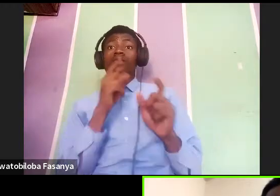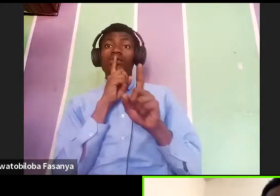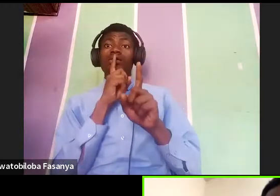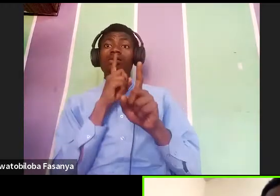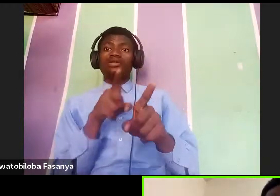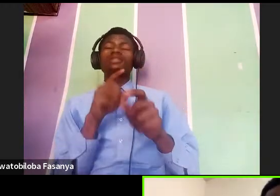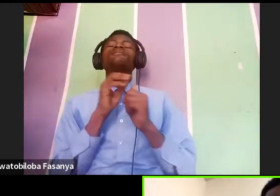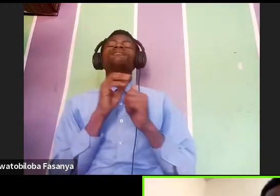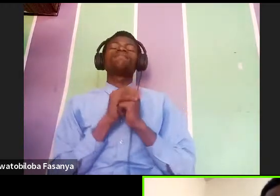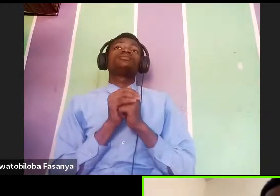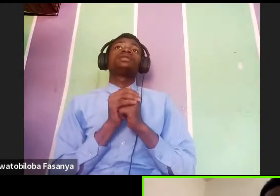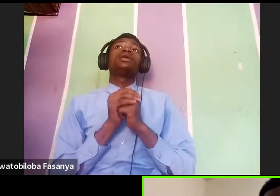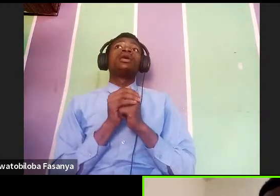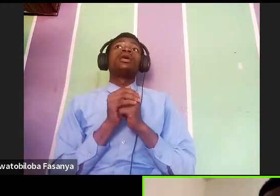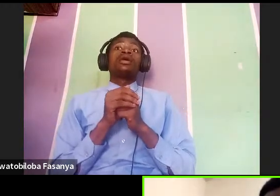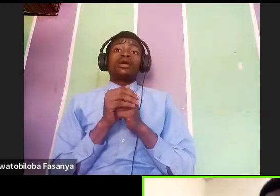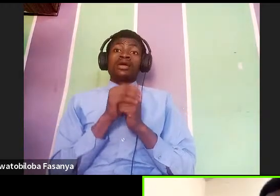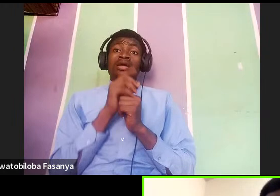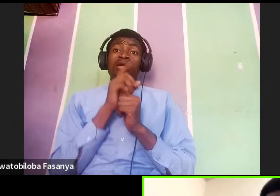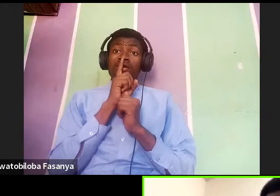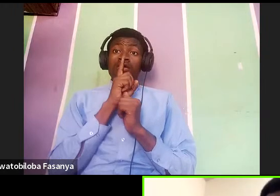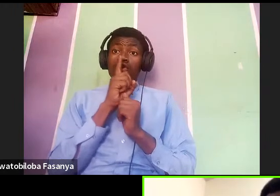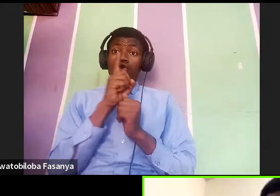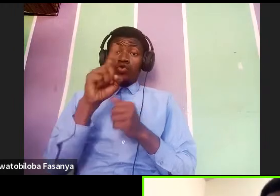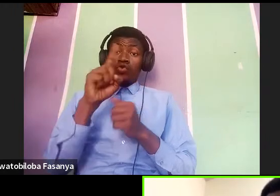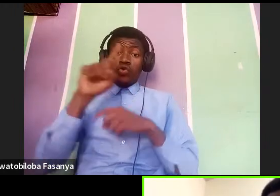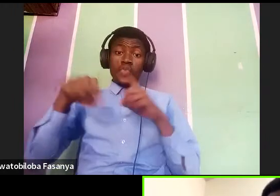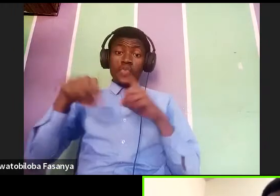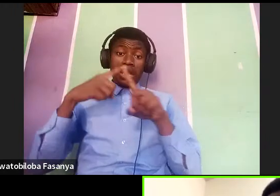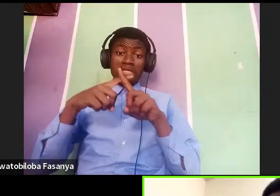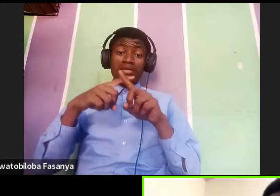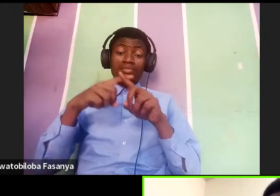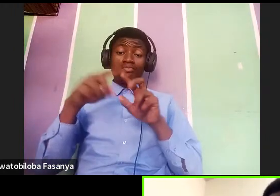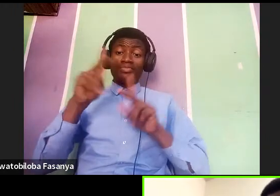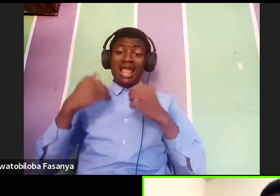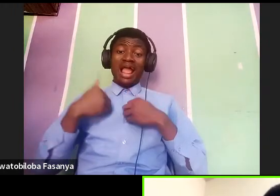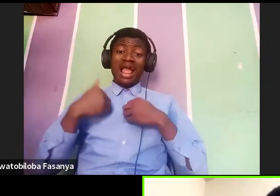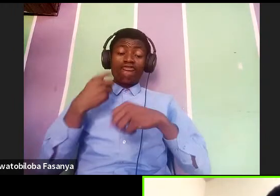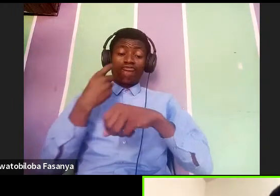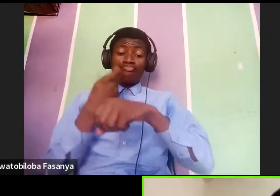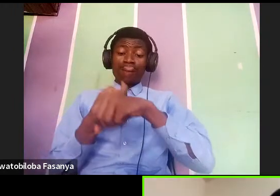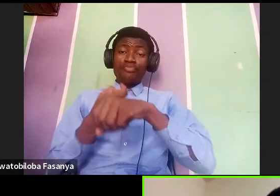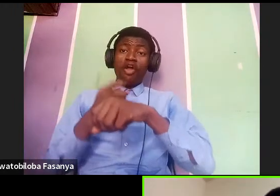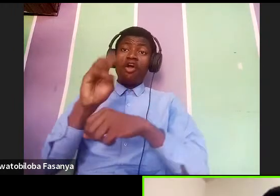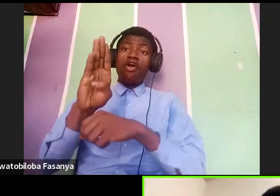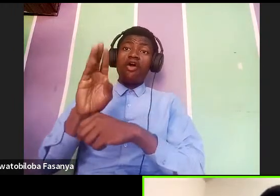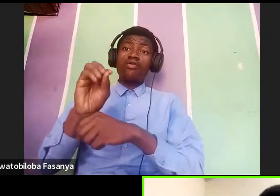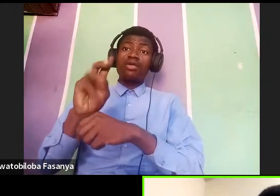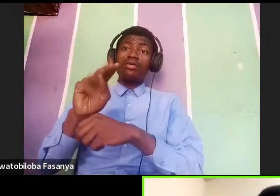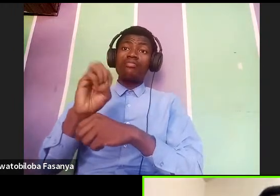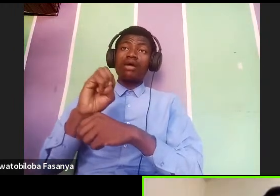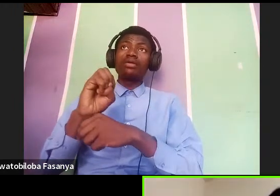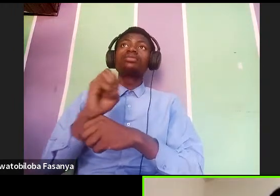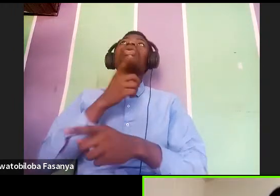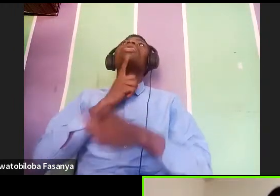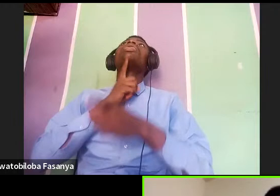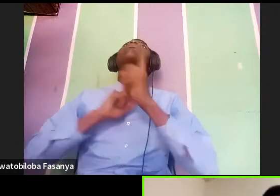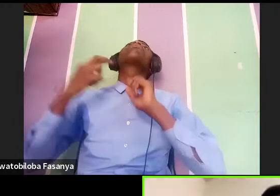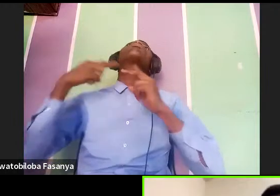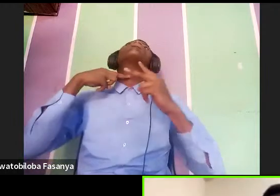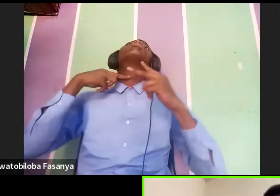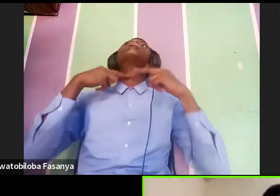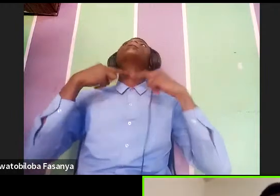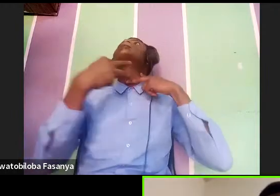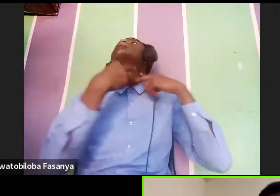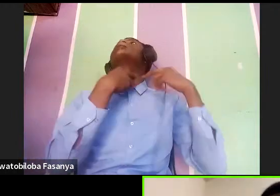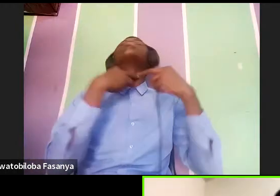initially when one has got bone stuck in the throat, you know that you've got a greater discomfort there. So if you try